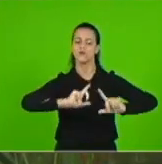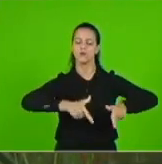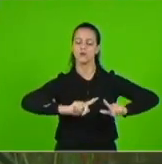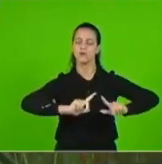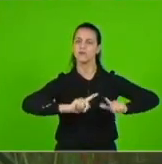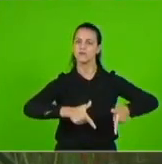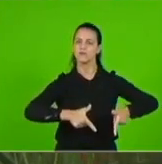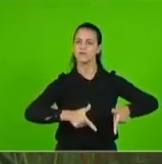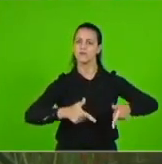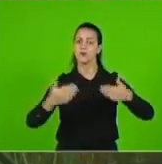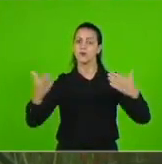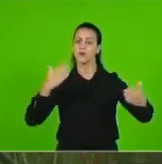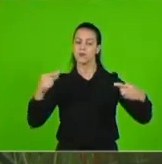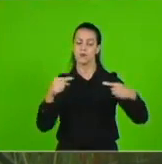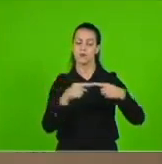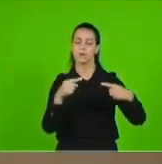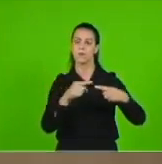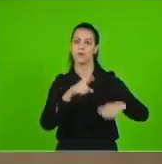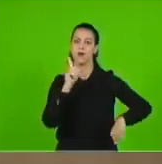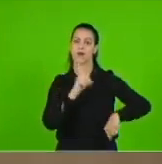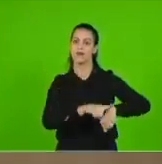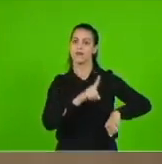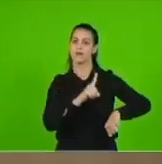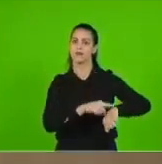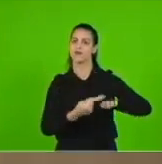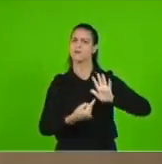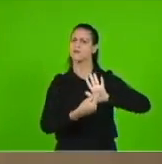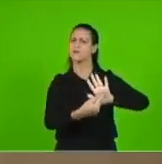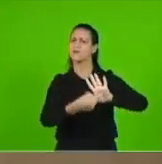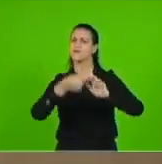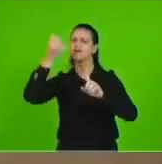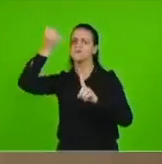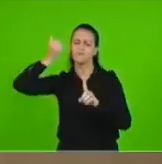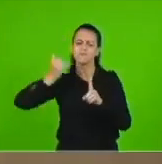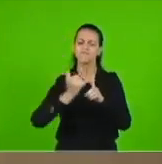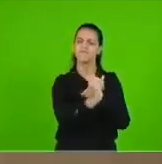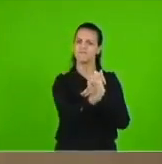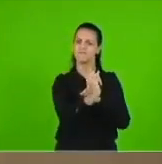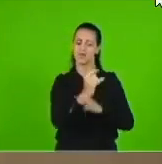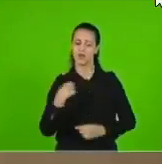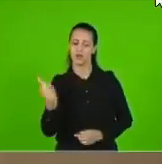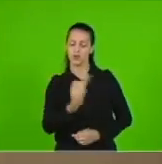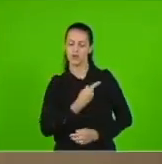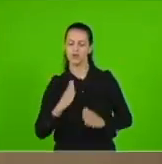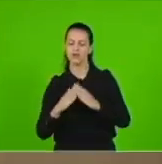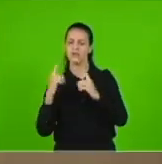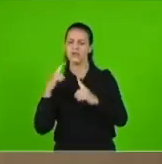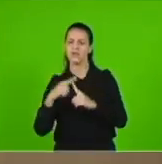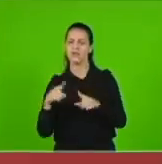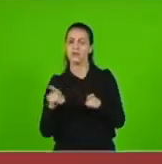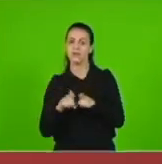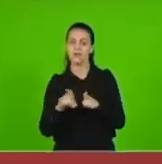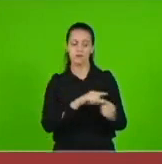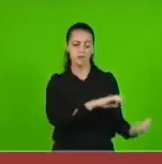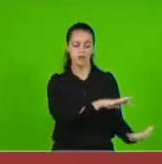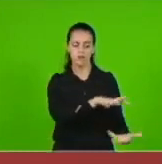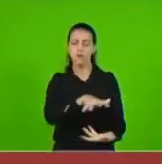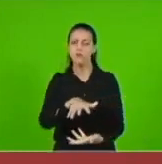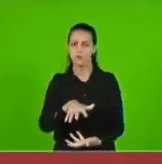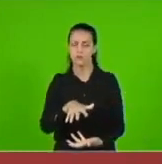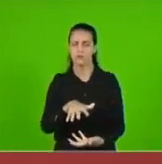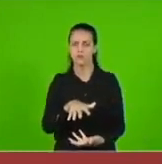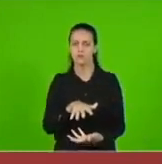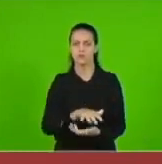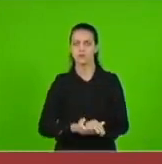to Israel as they watch the march down, a prophetic moment, a prophetic time for the